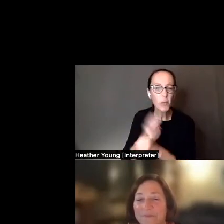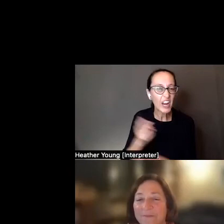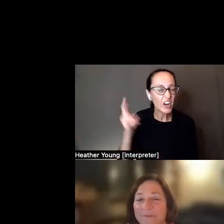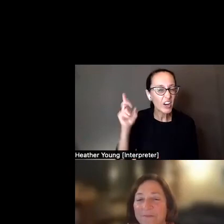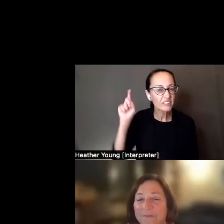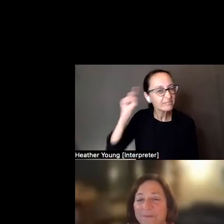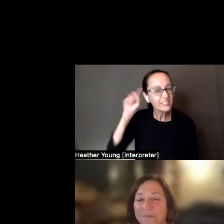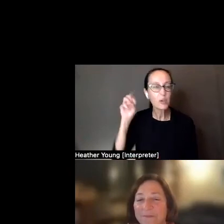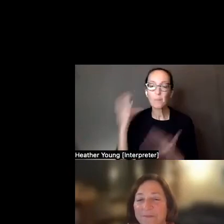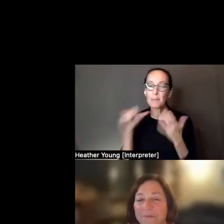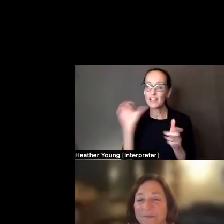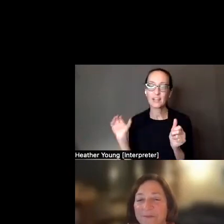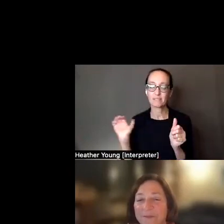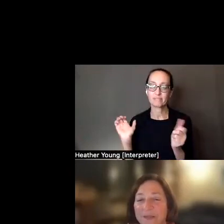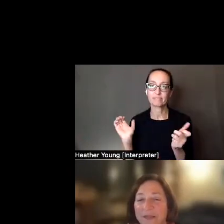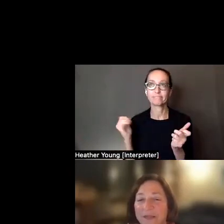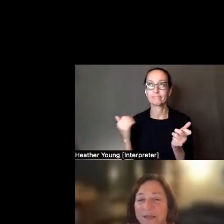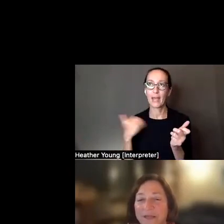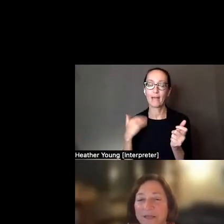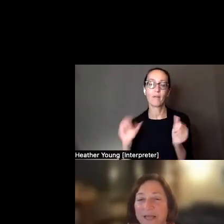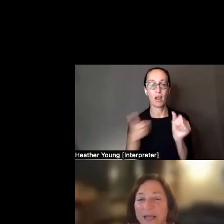therapy services?